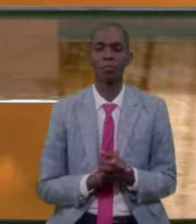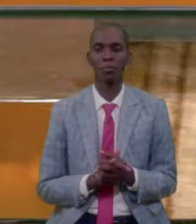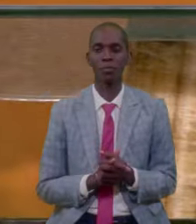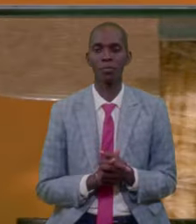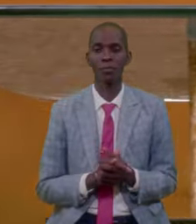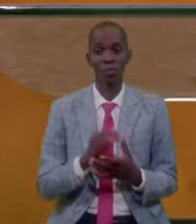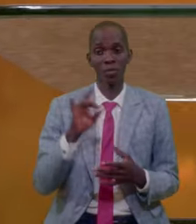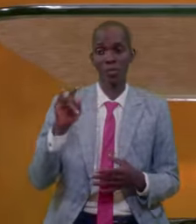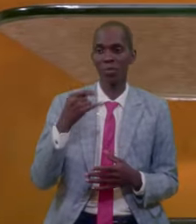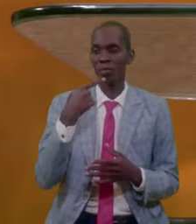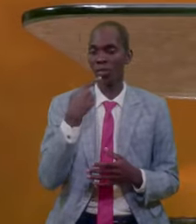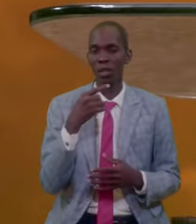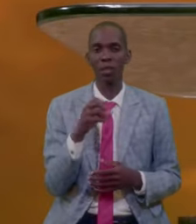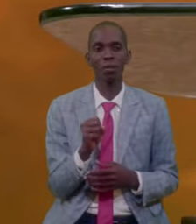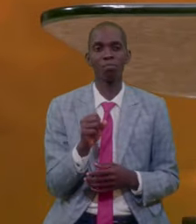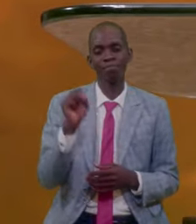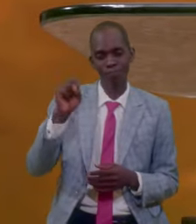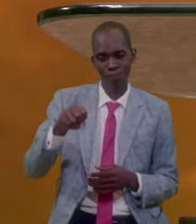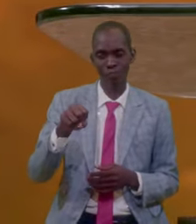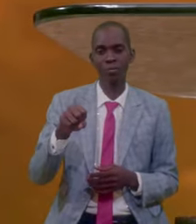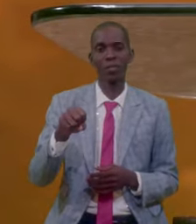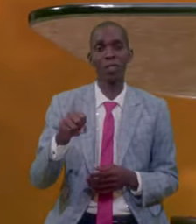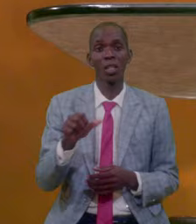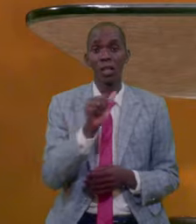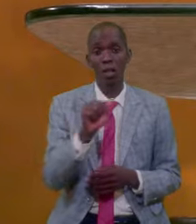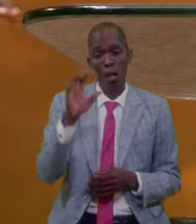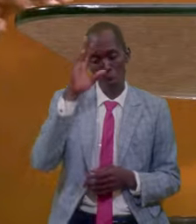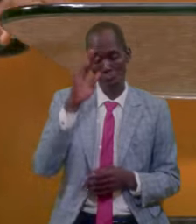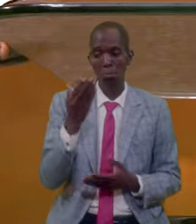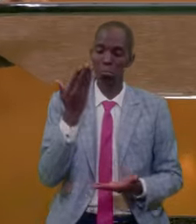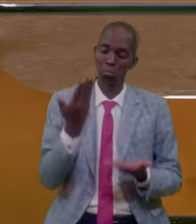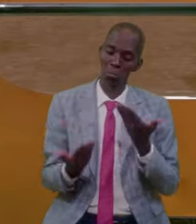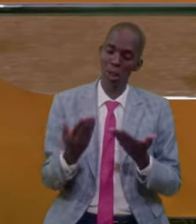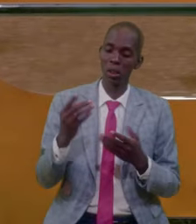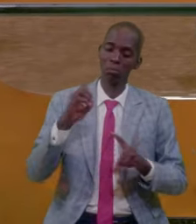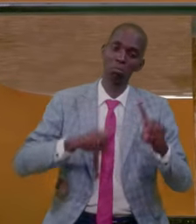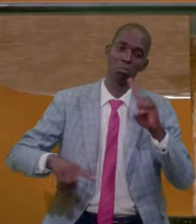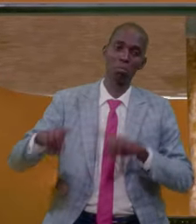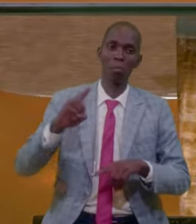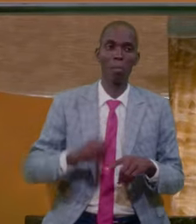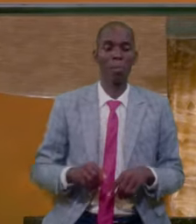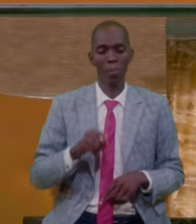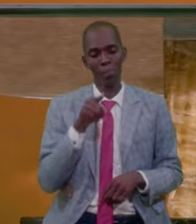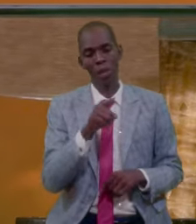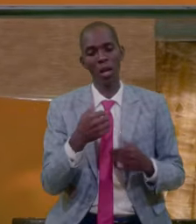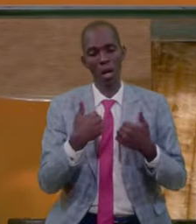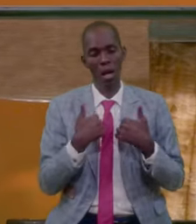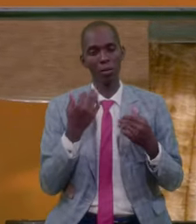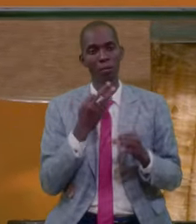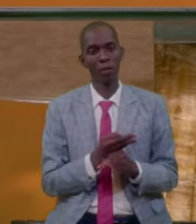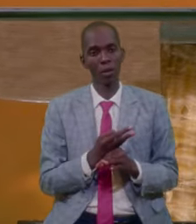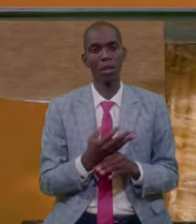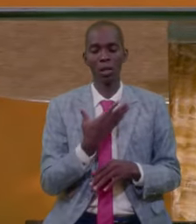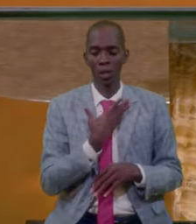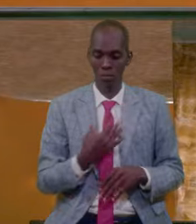verse 18 tells us, yes, a man may say, thou hast faith, and